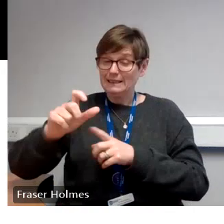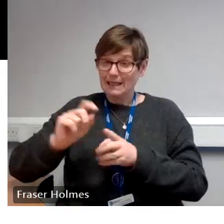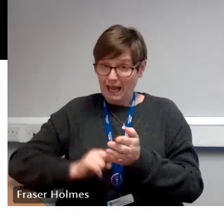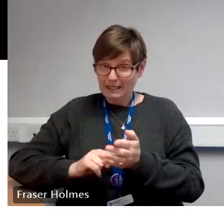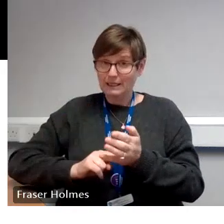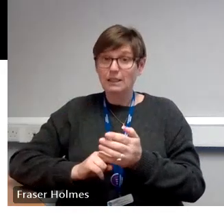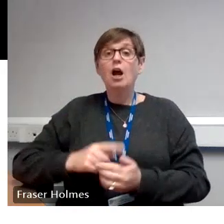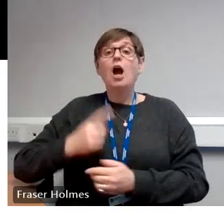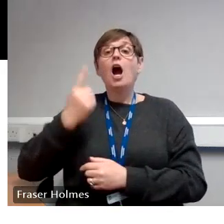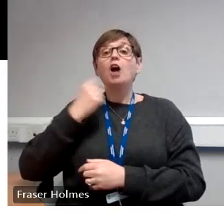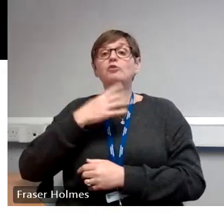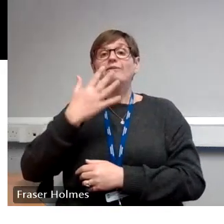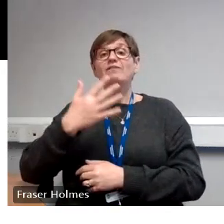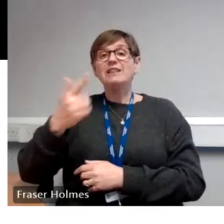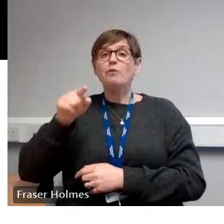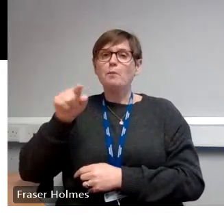had